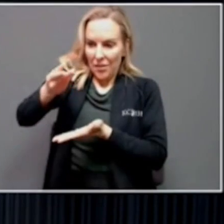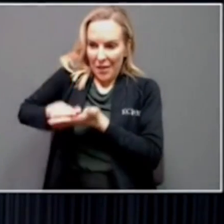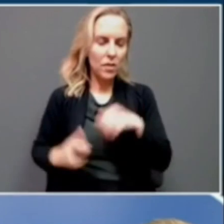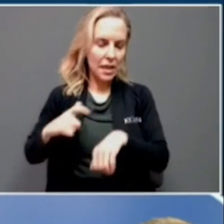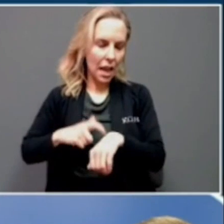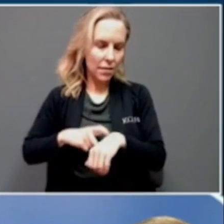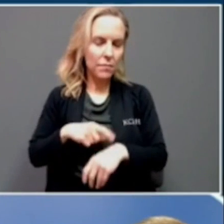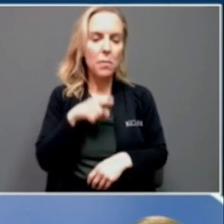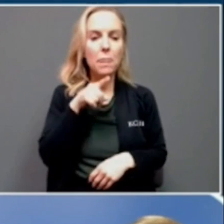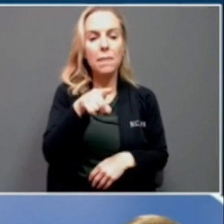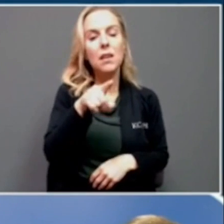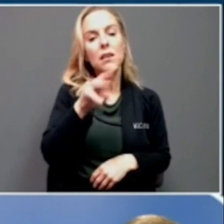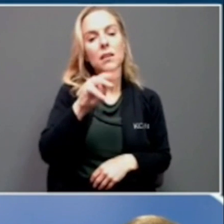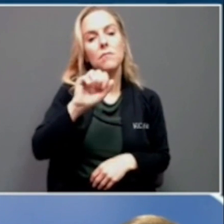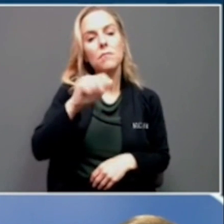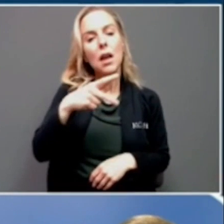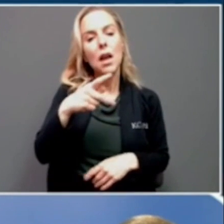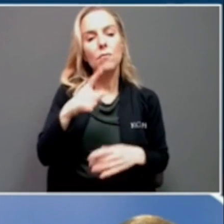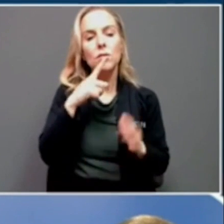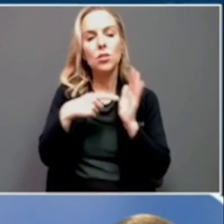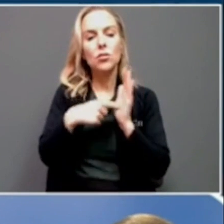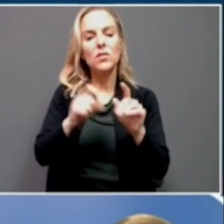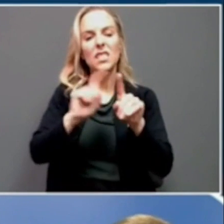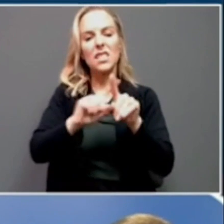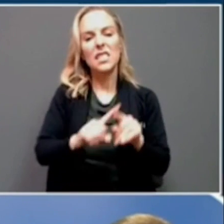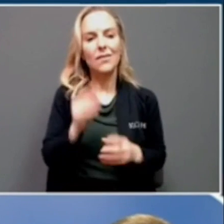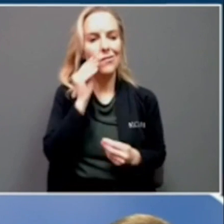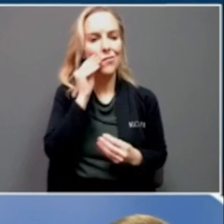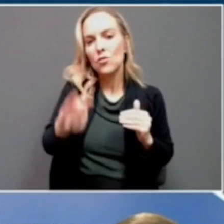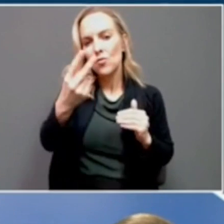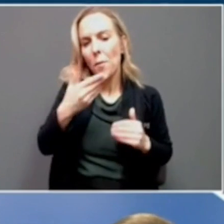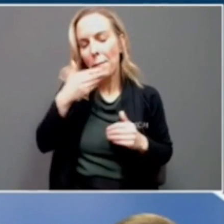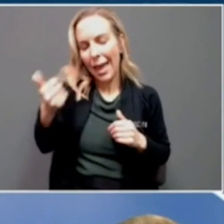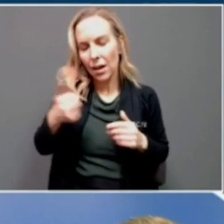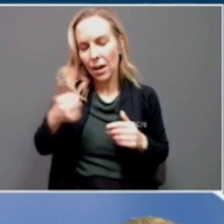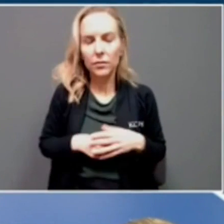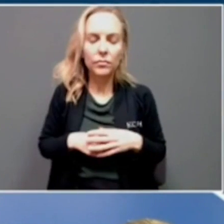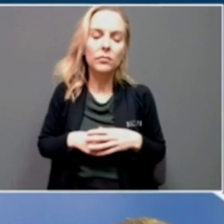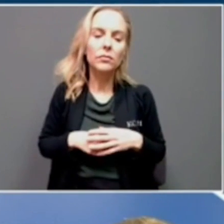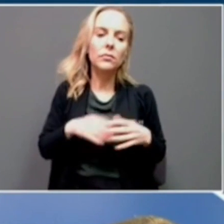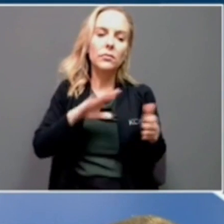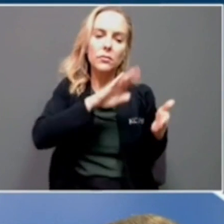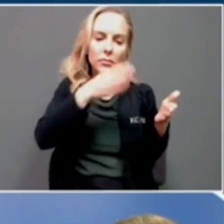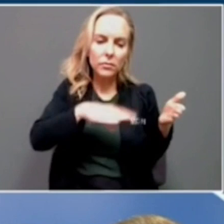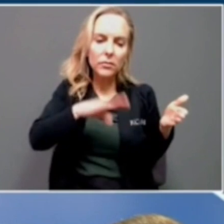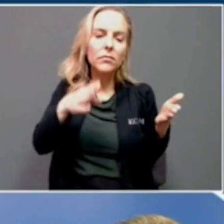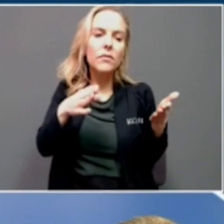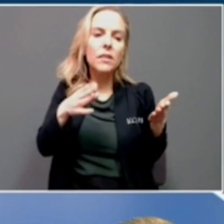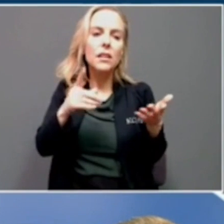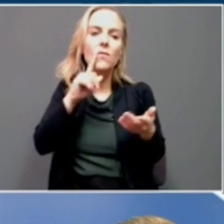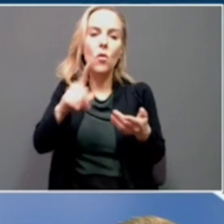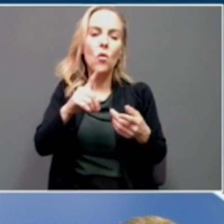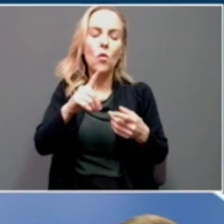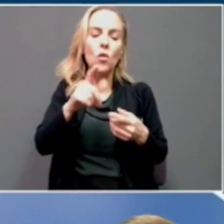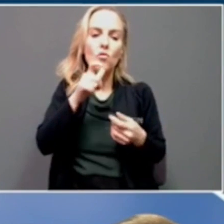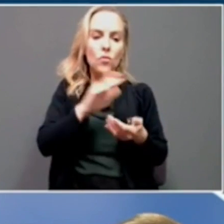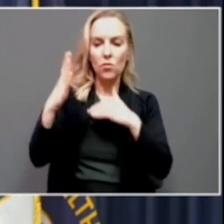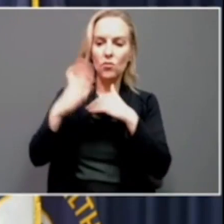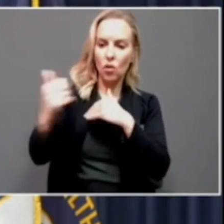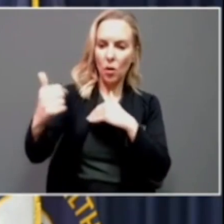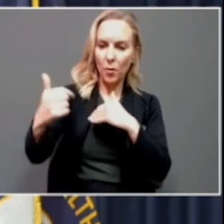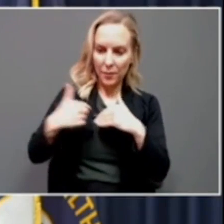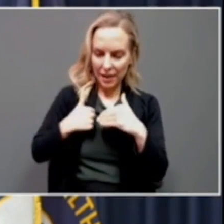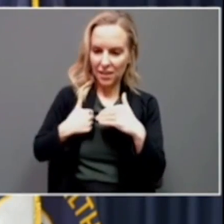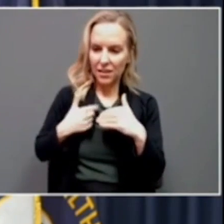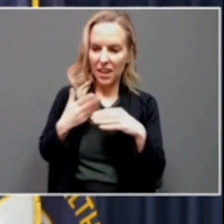emergency funds have been sent to western Kentucky disaster counties. He reports low COVID cases and hospitalization numbers. He